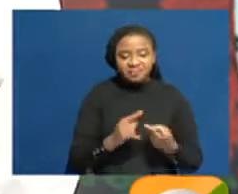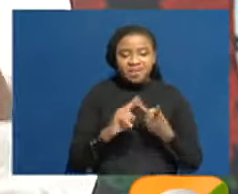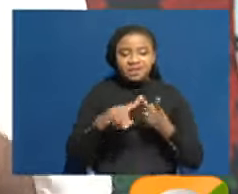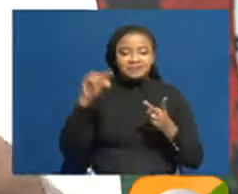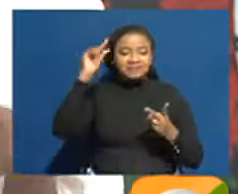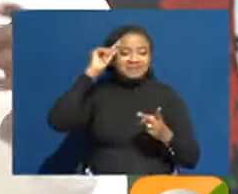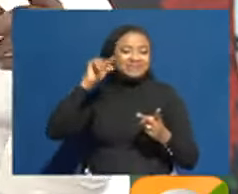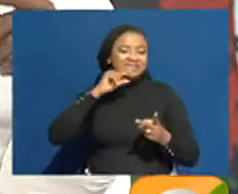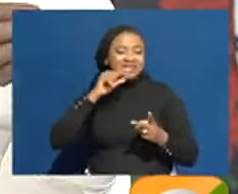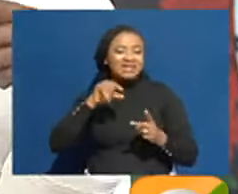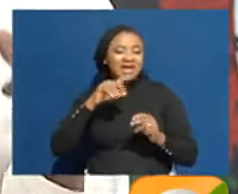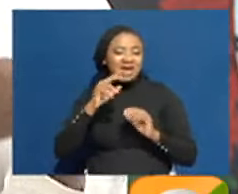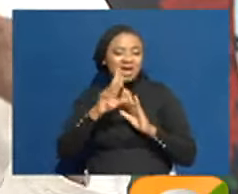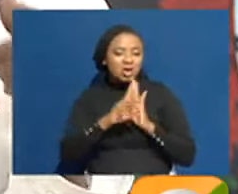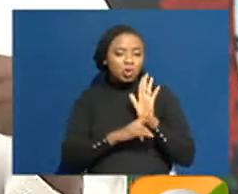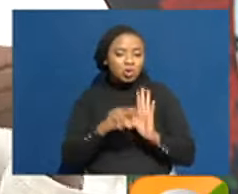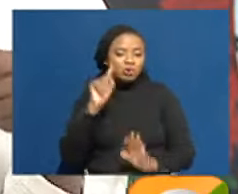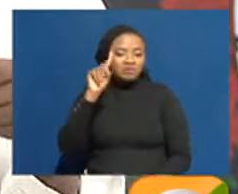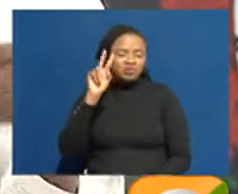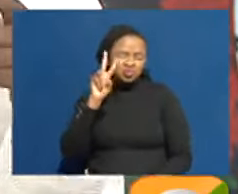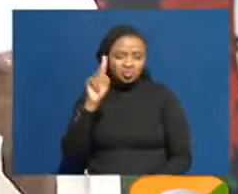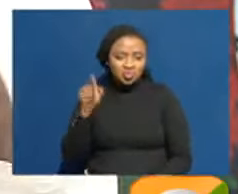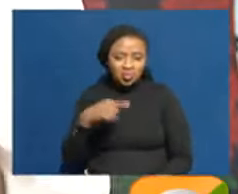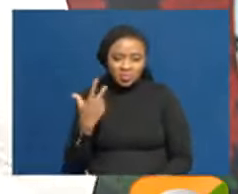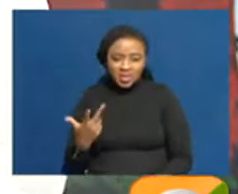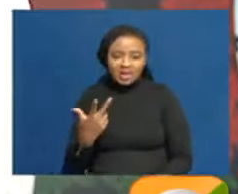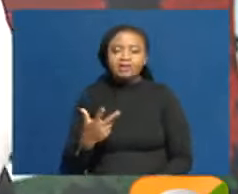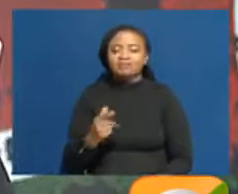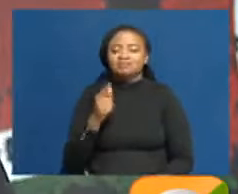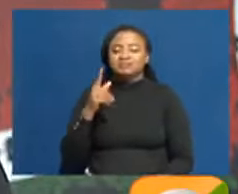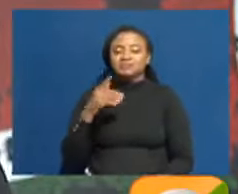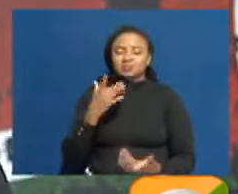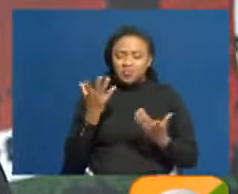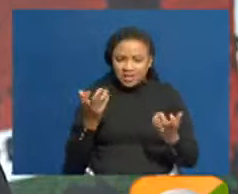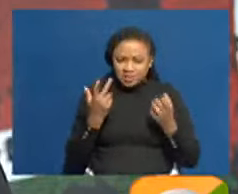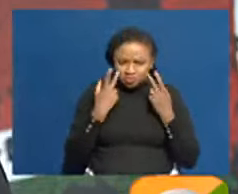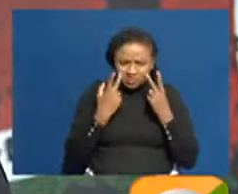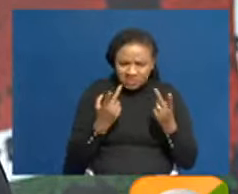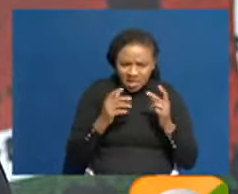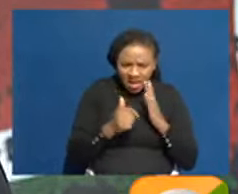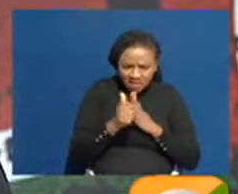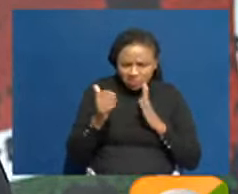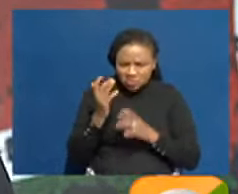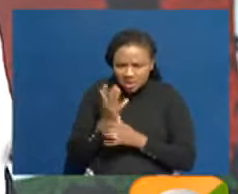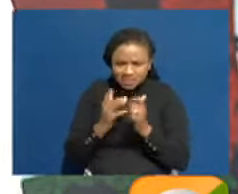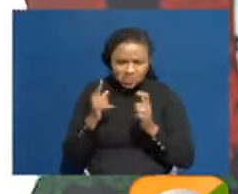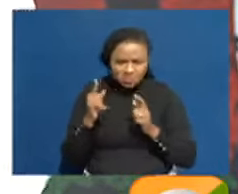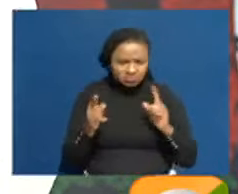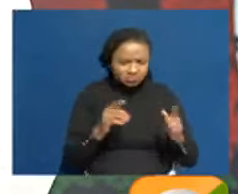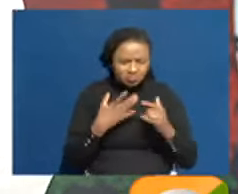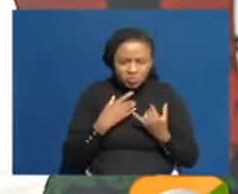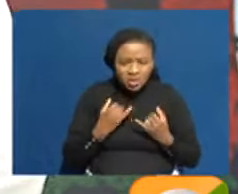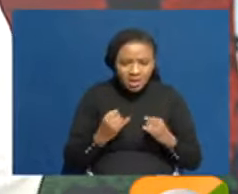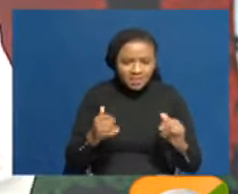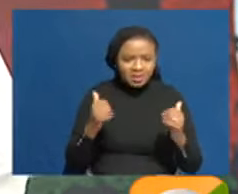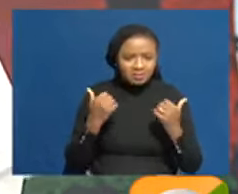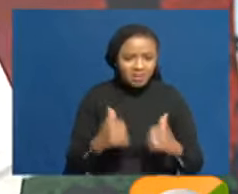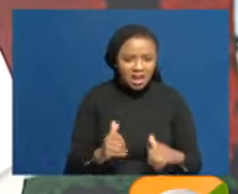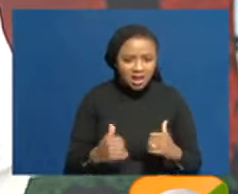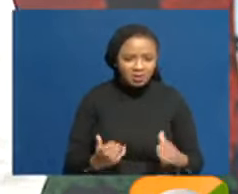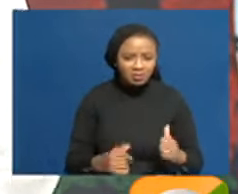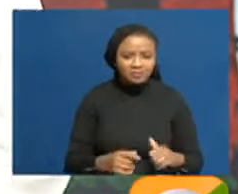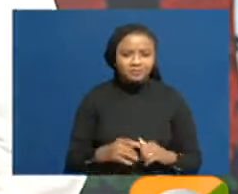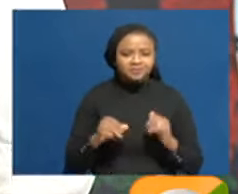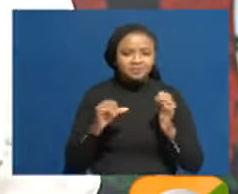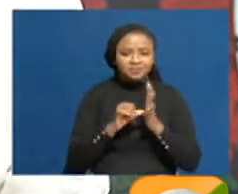need to make the amendment of the constitution in such a way that it's possible to deliver that, for example. Our commissions have not worked